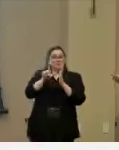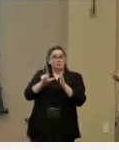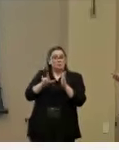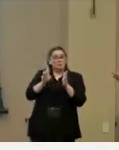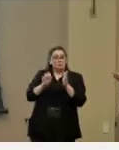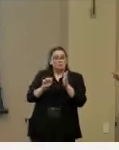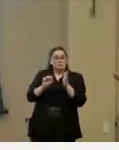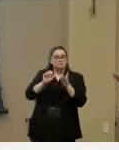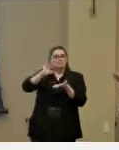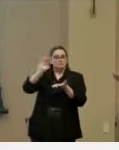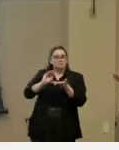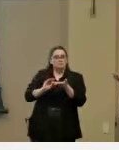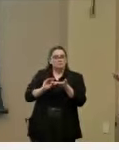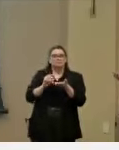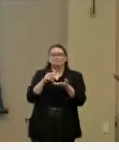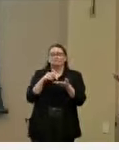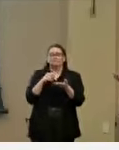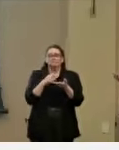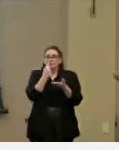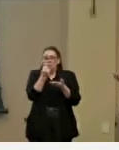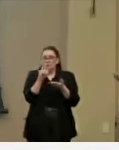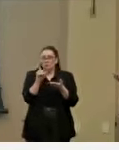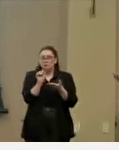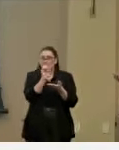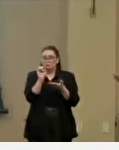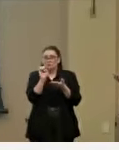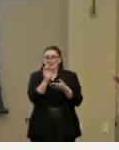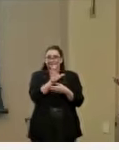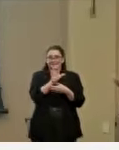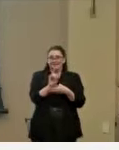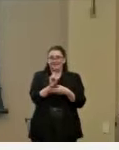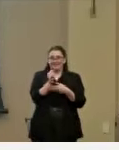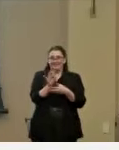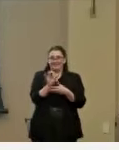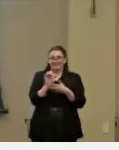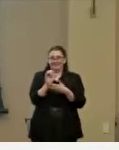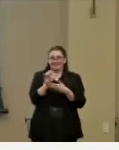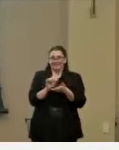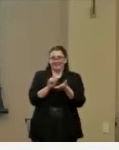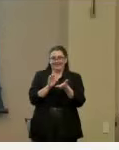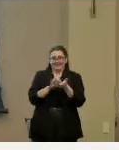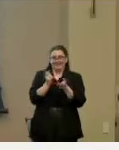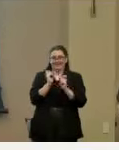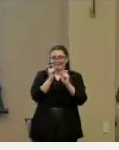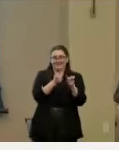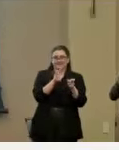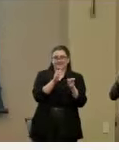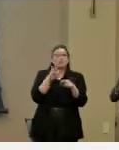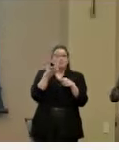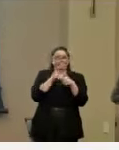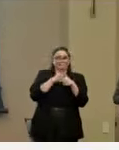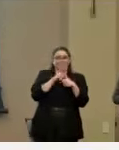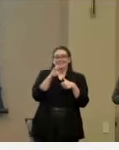They gave them a single dose of the CD19 CAR T cells after a period of chemo